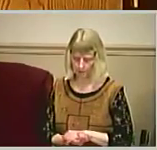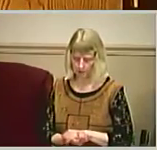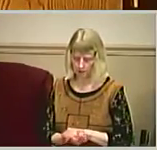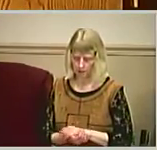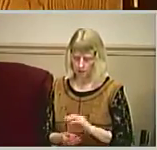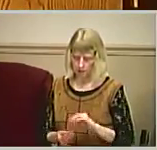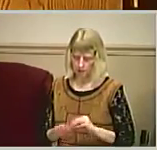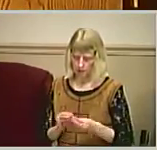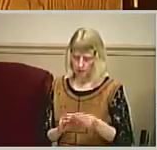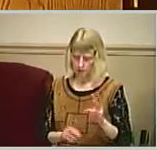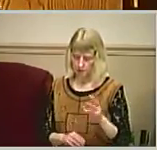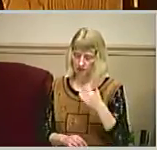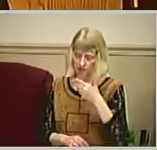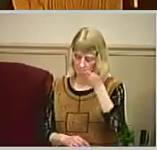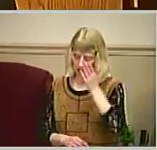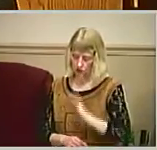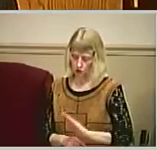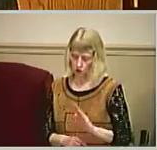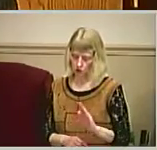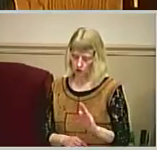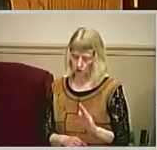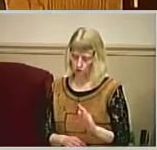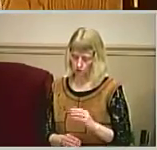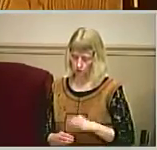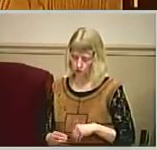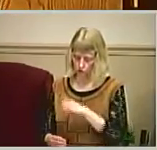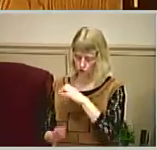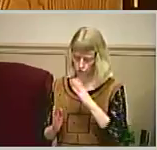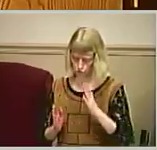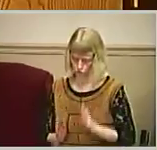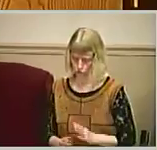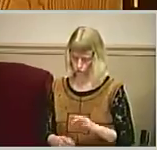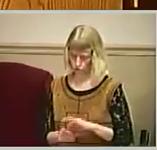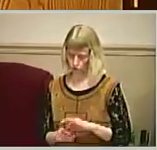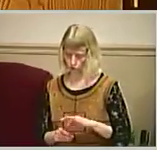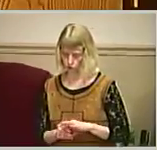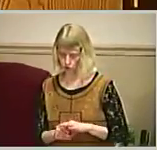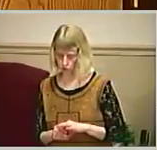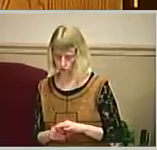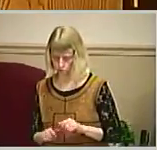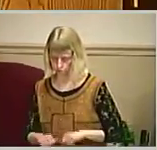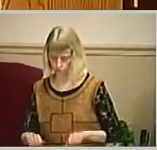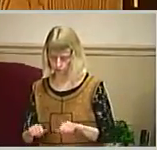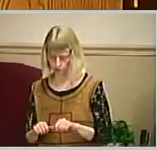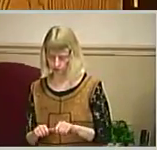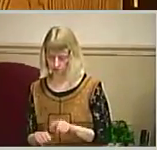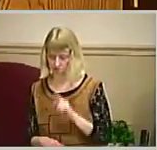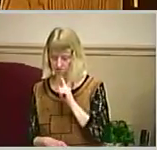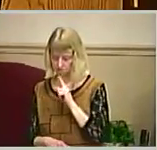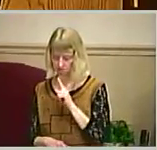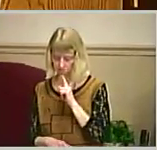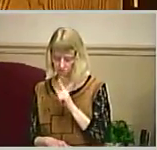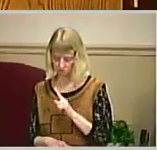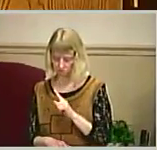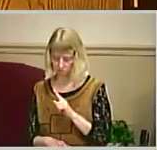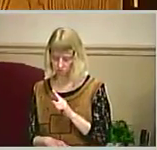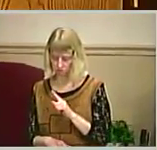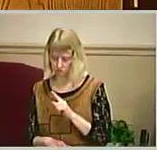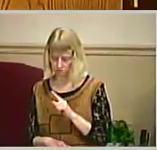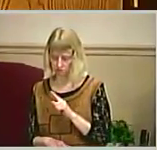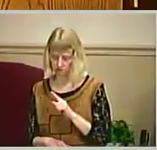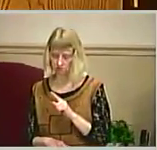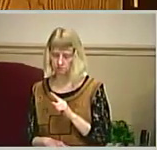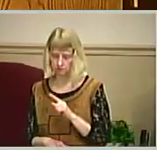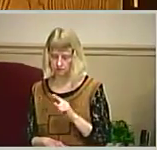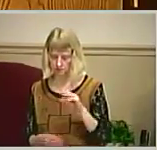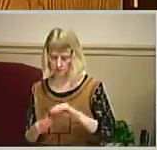Number six, let's thank God for a more conservative Christian vote this particular cycle. And it's true that more conservative Christians did